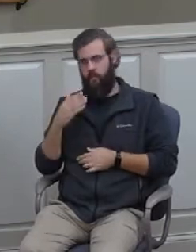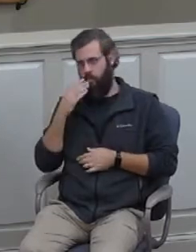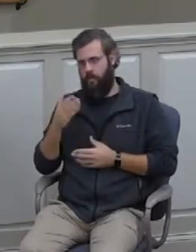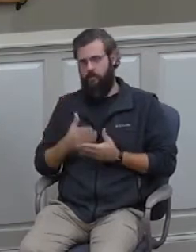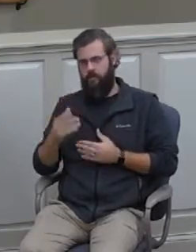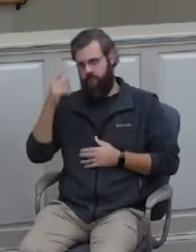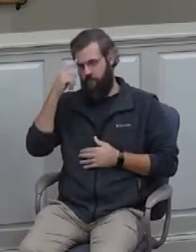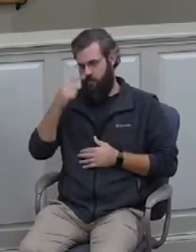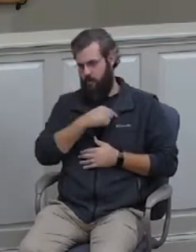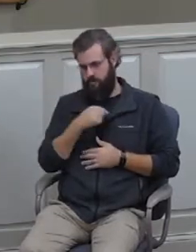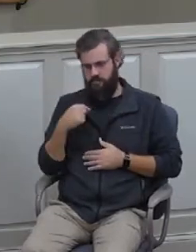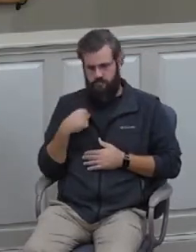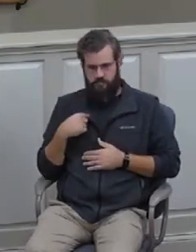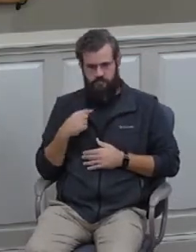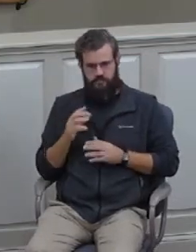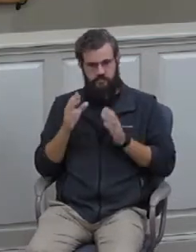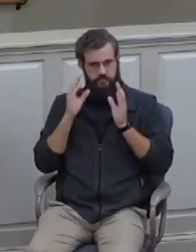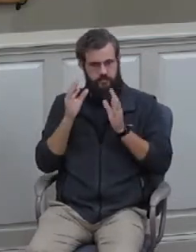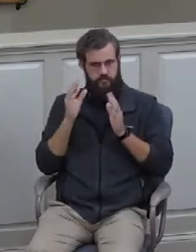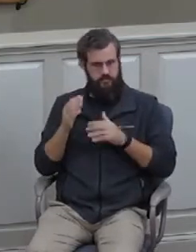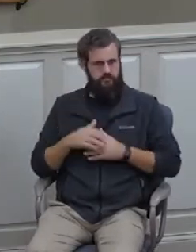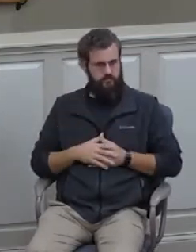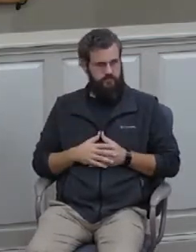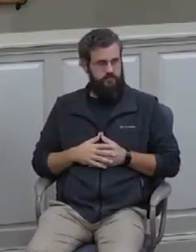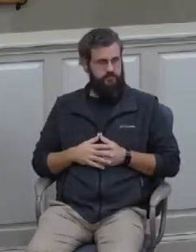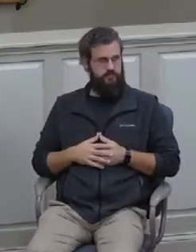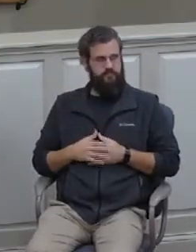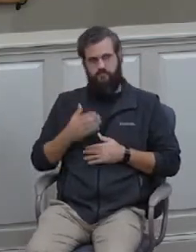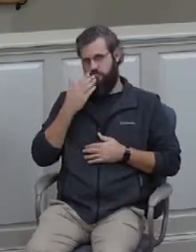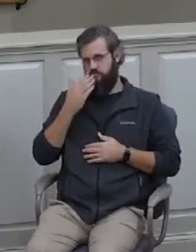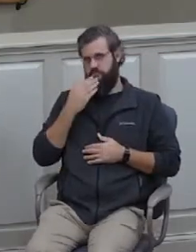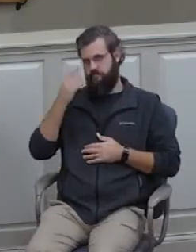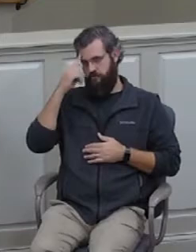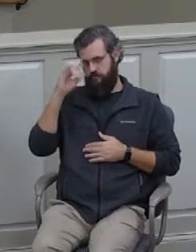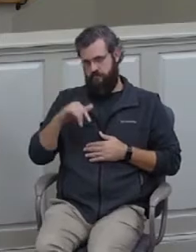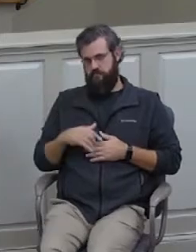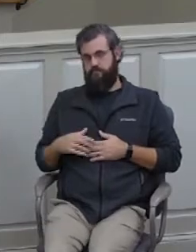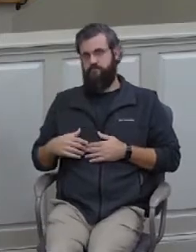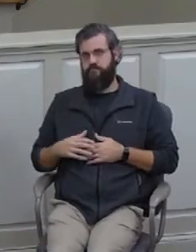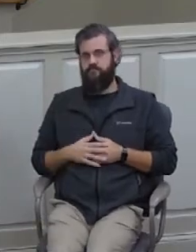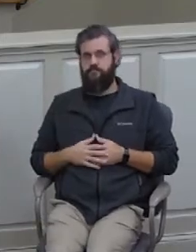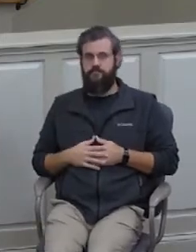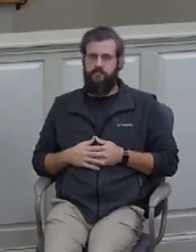us to pay attention to that park again. So I appreciate that a lot.